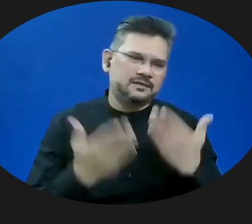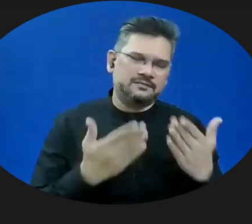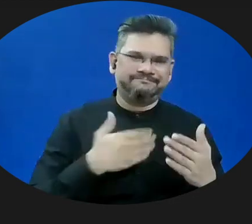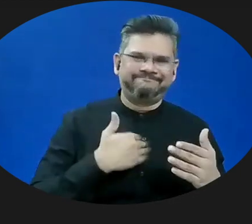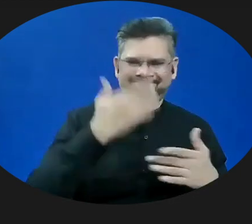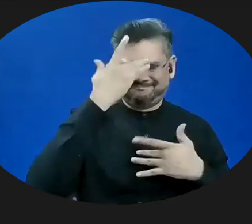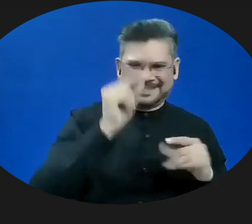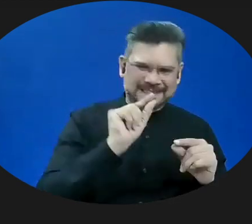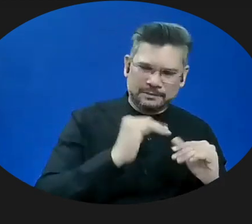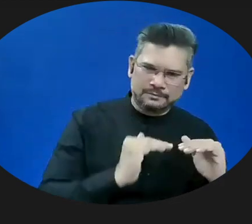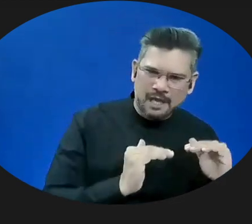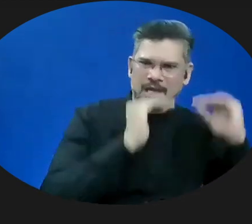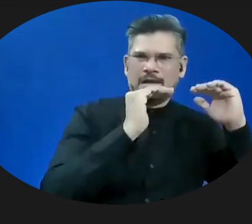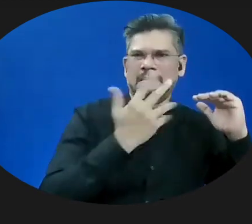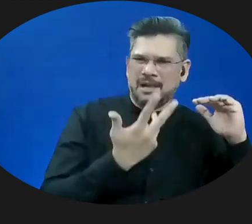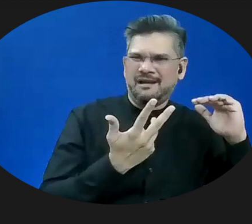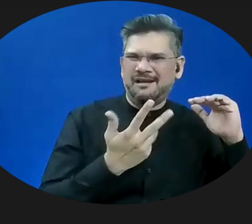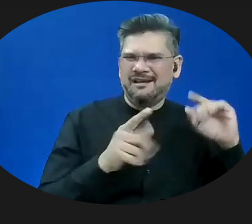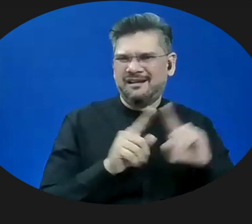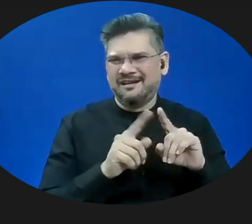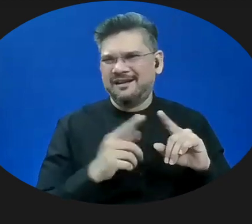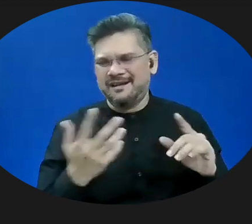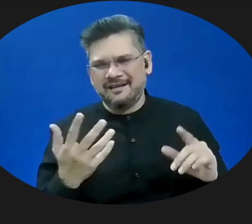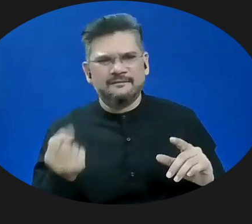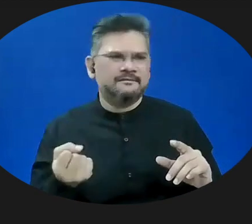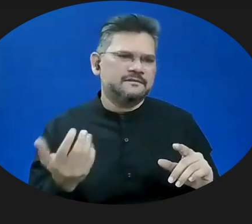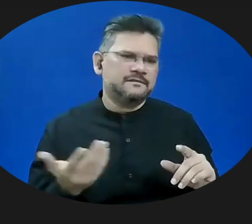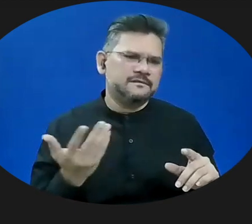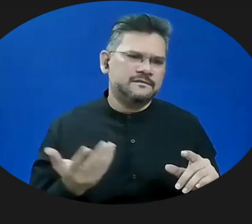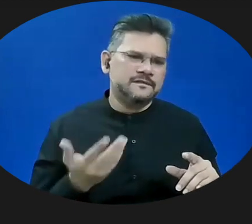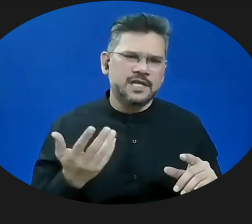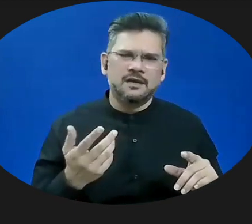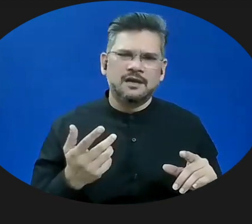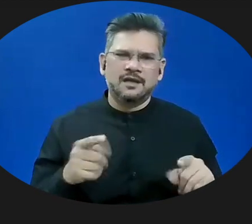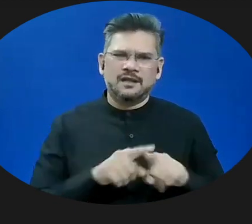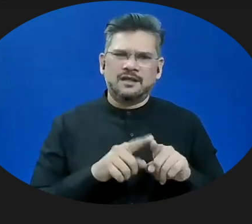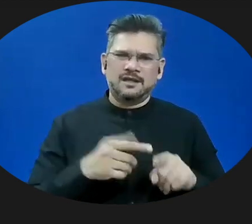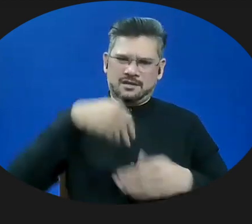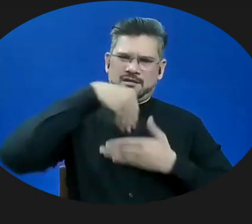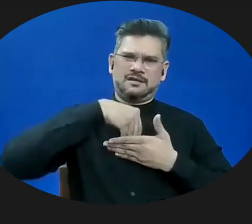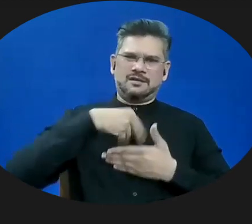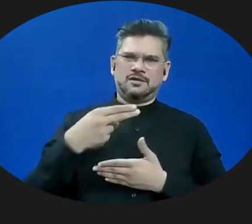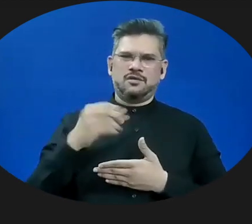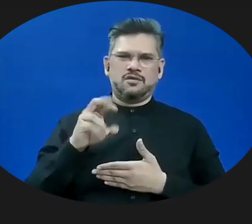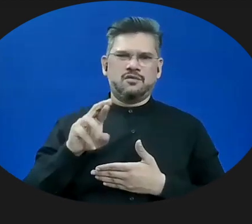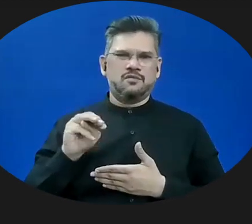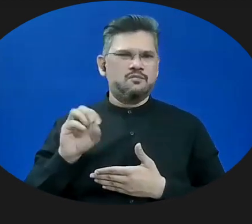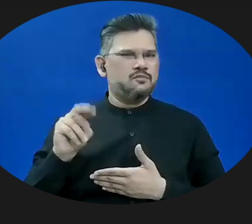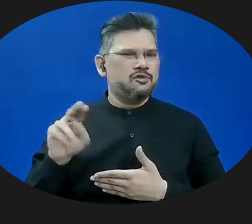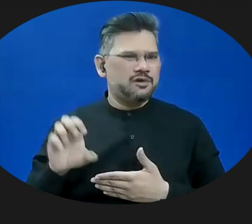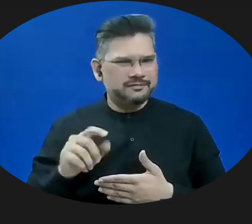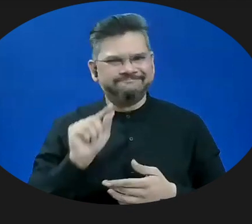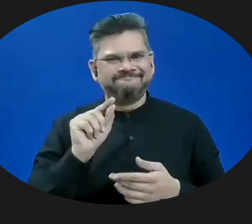you will get what you call that, imbalance hormones and everything, your stress, will go up. So first of all,